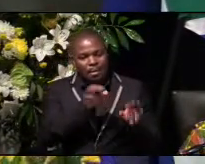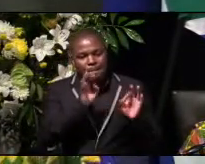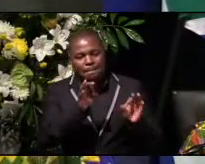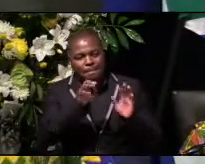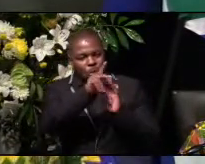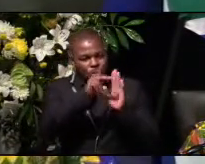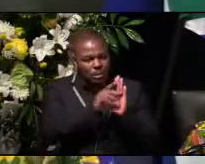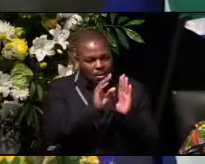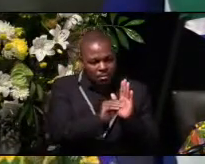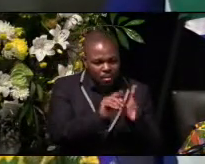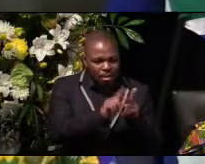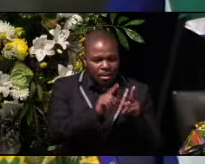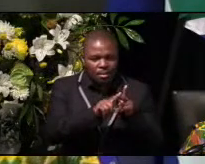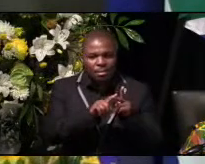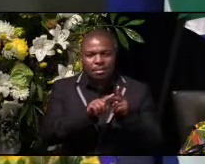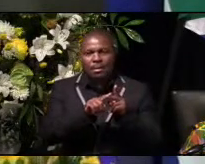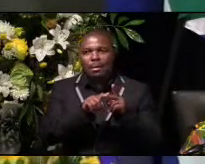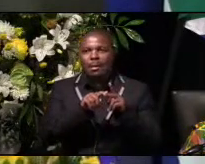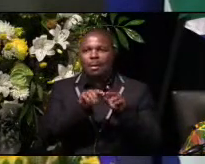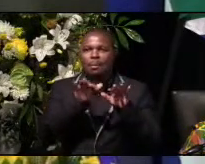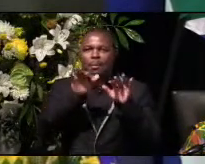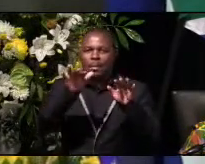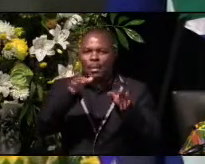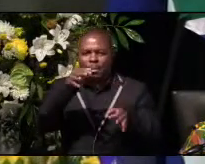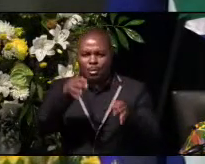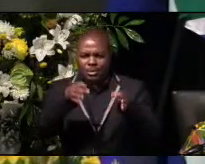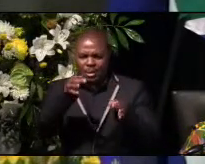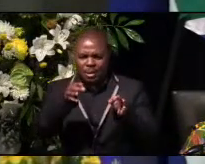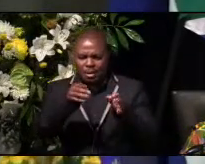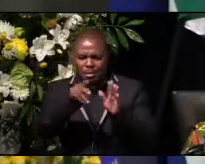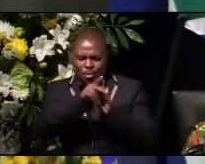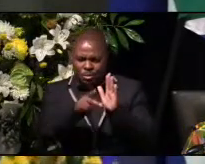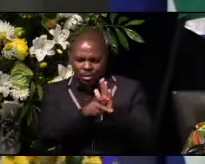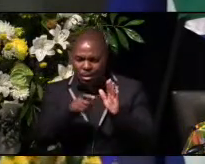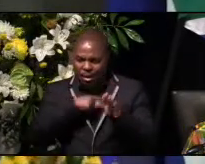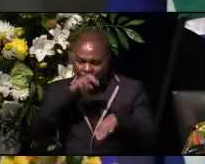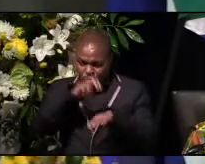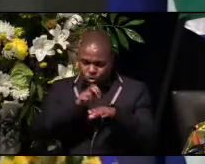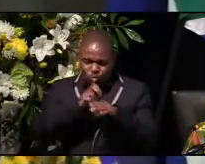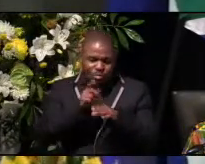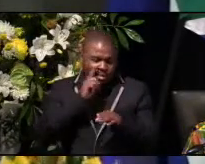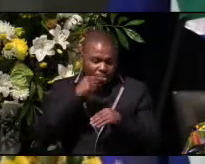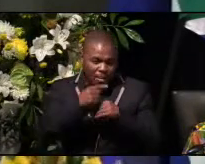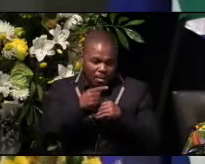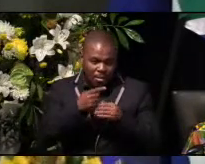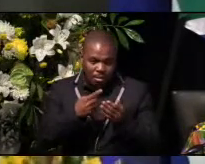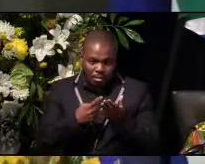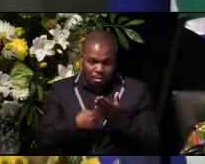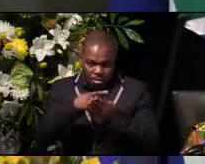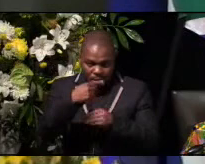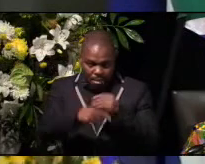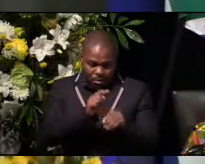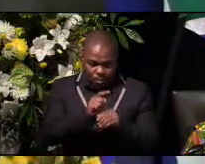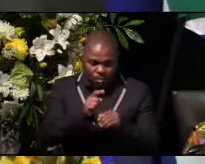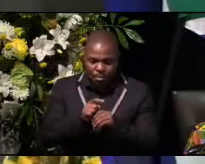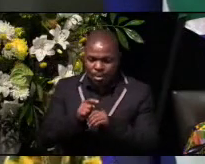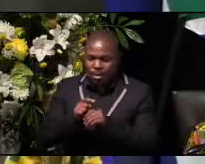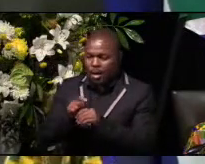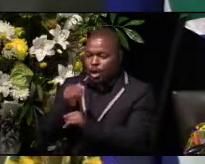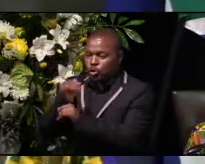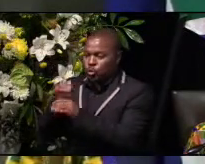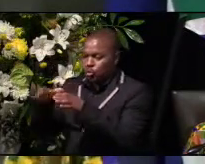or political policies you know so I want to talk about this combination the combination of institutions